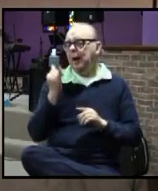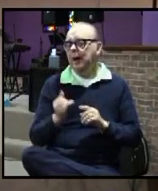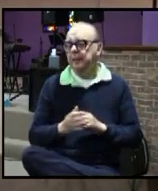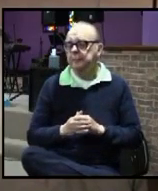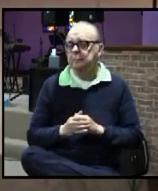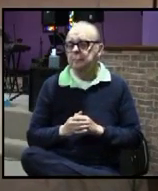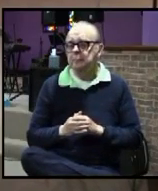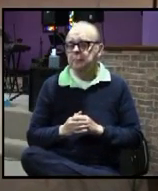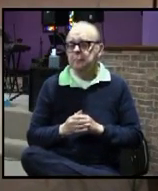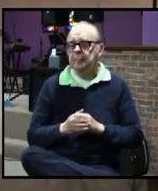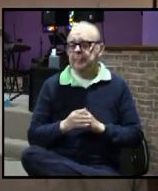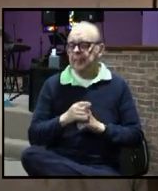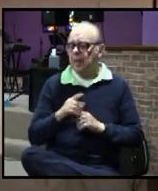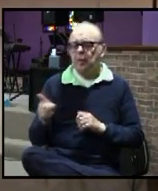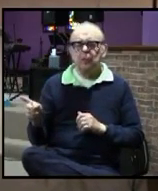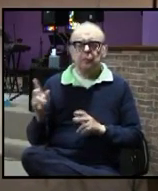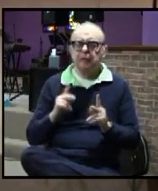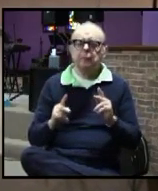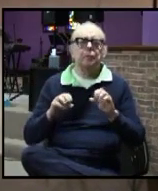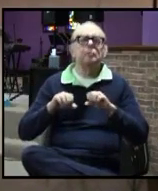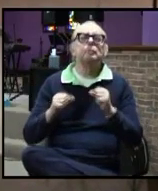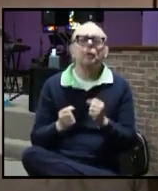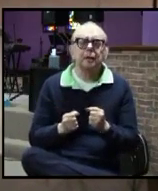why? Because they were broken.